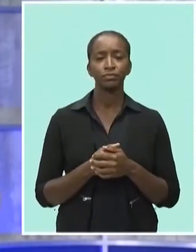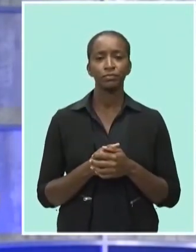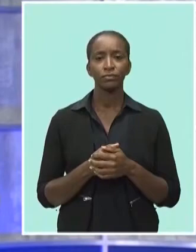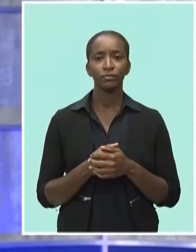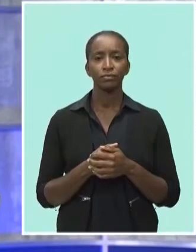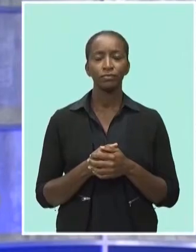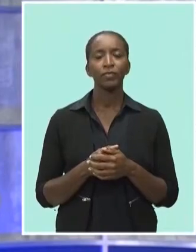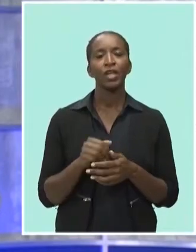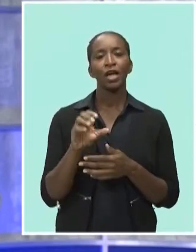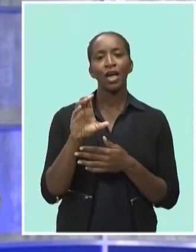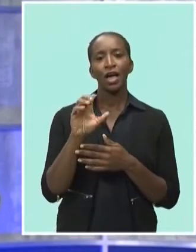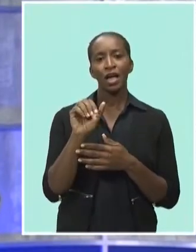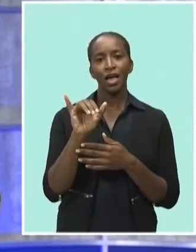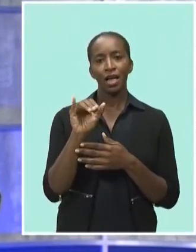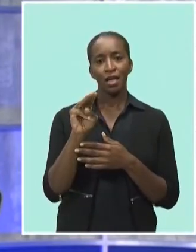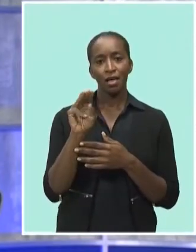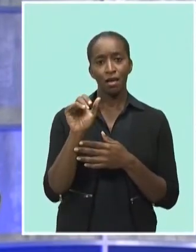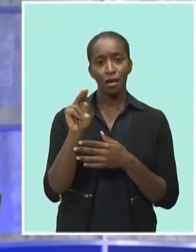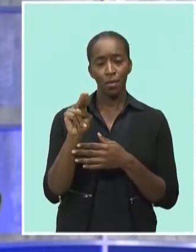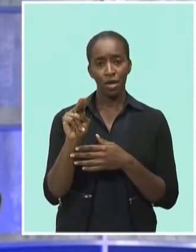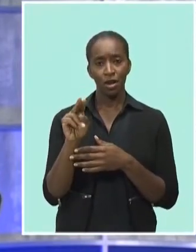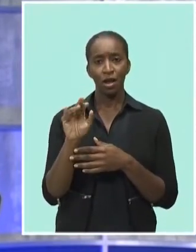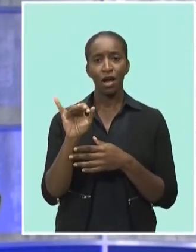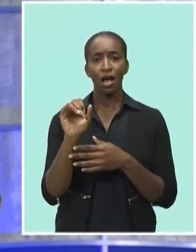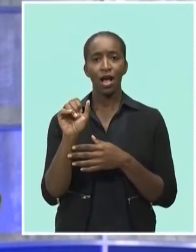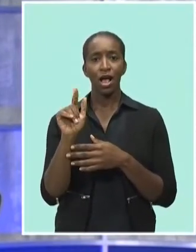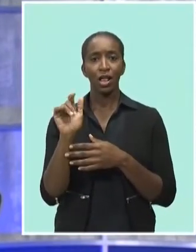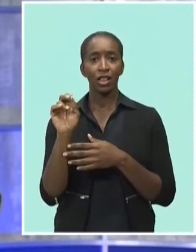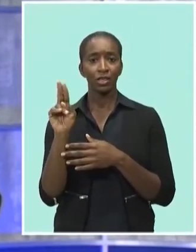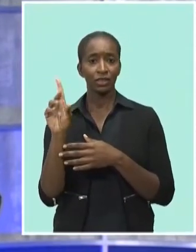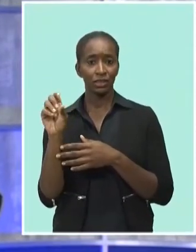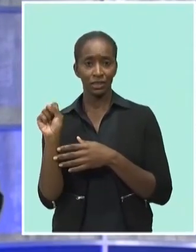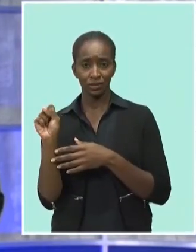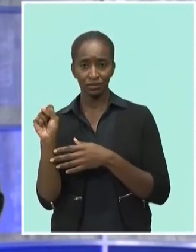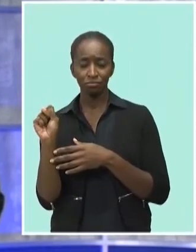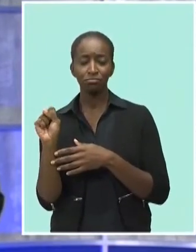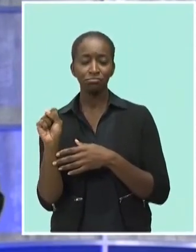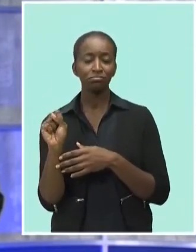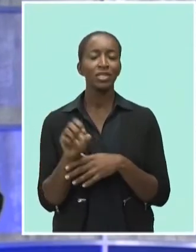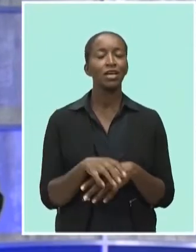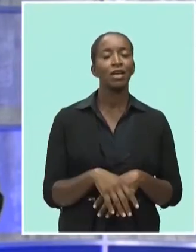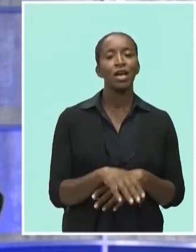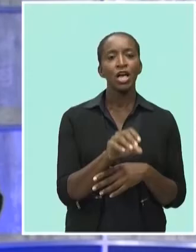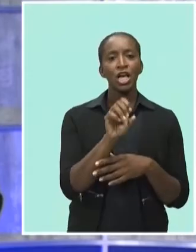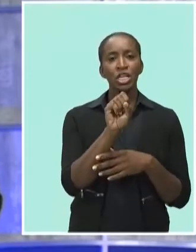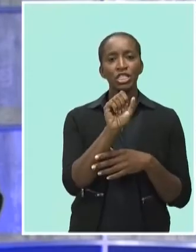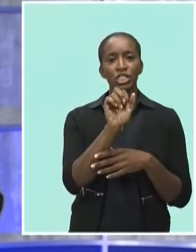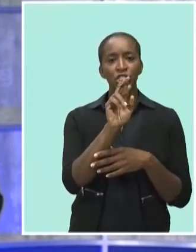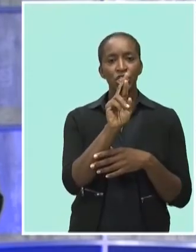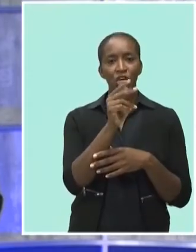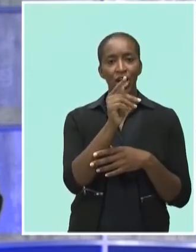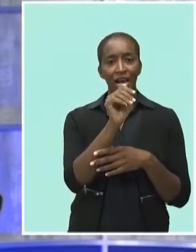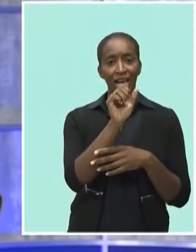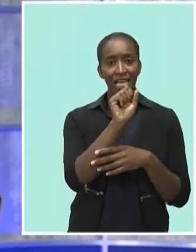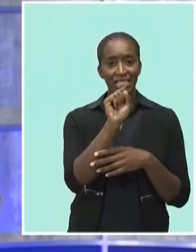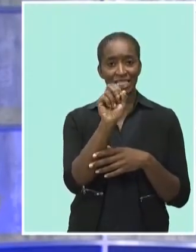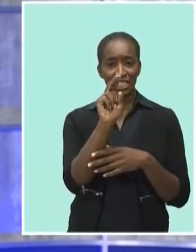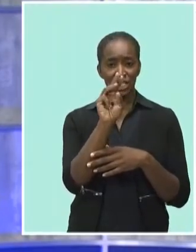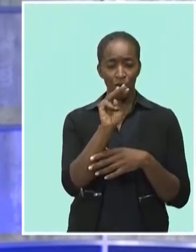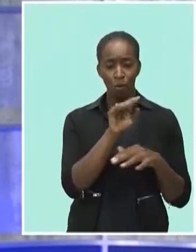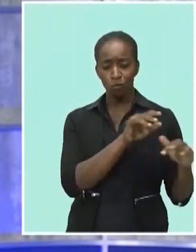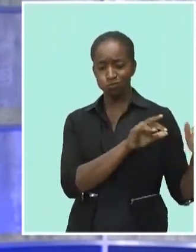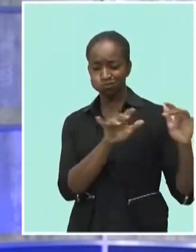hit hard with Sargassum seaweed stretching miles across the coast. Residents and tourists are complaining, as we hear from